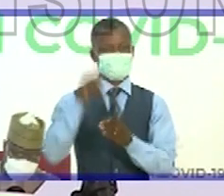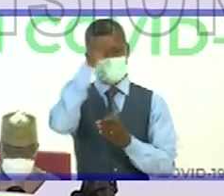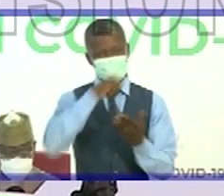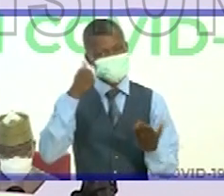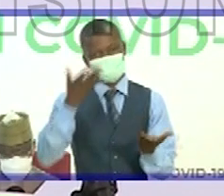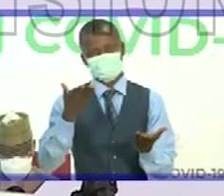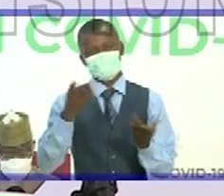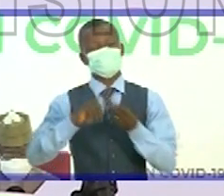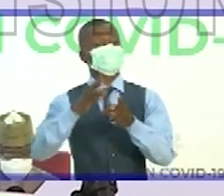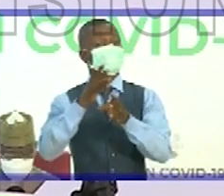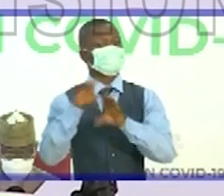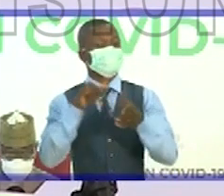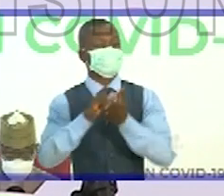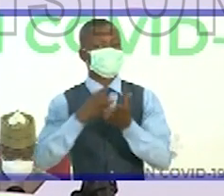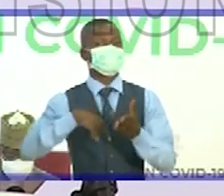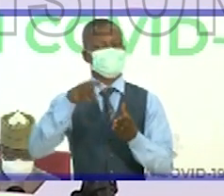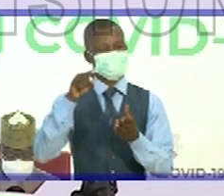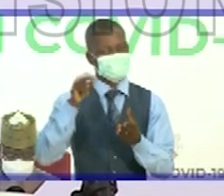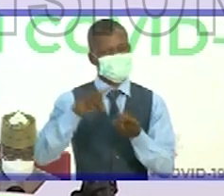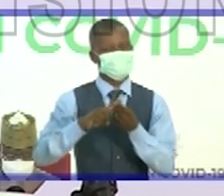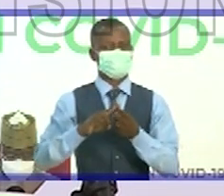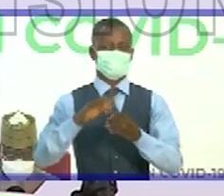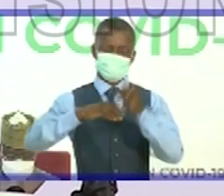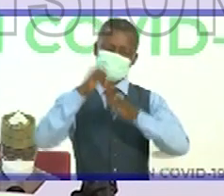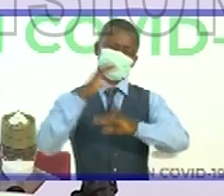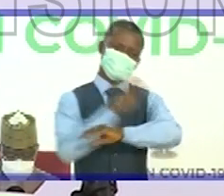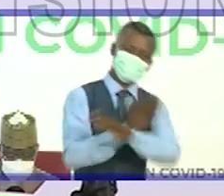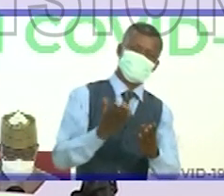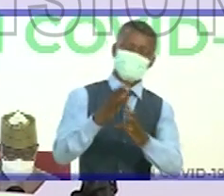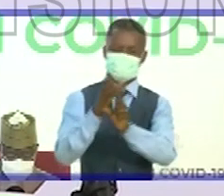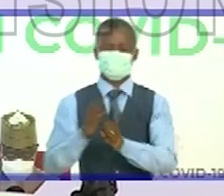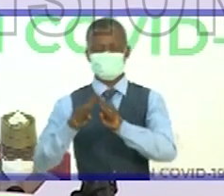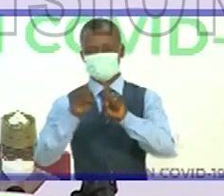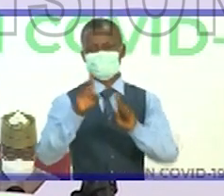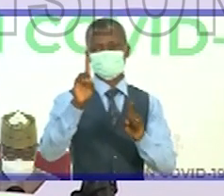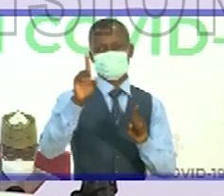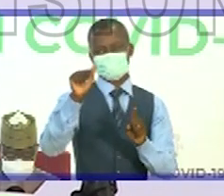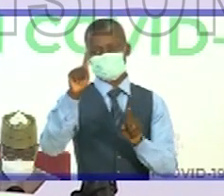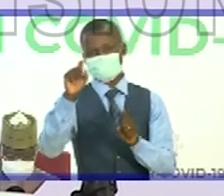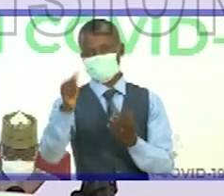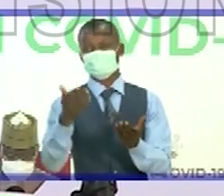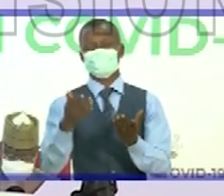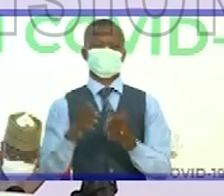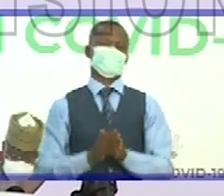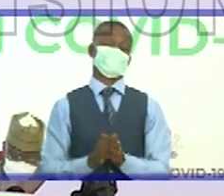to build capacity, gather sufficient data, and include African institutions in these efforts.